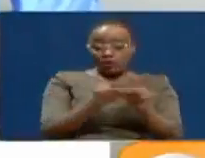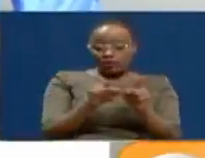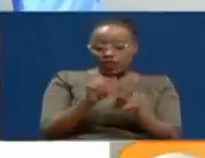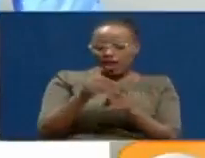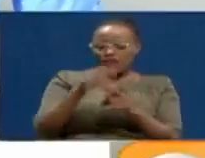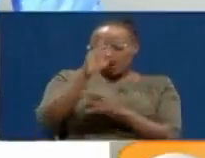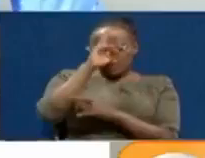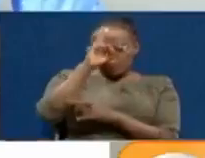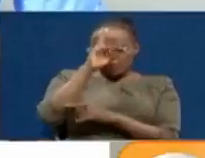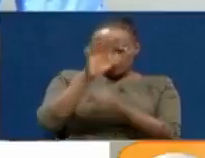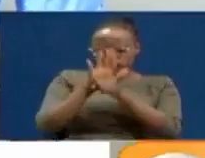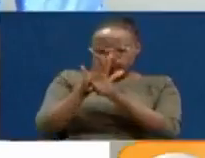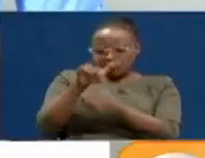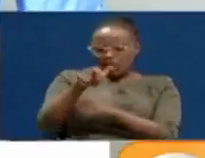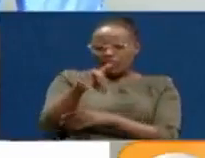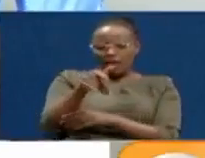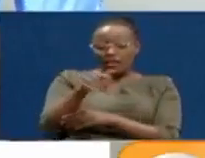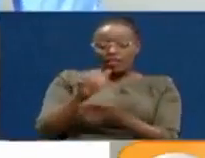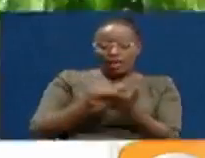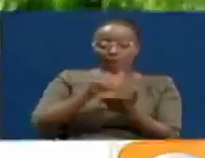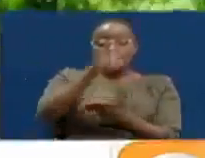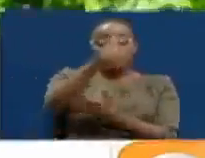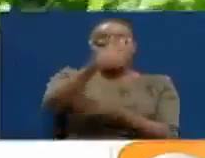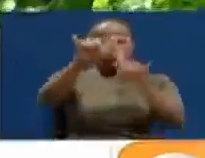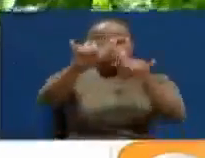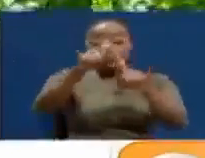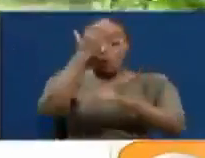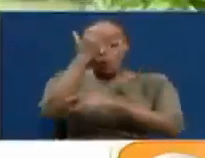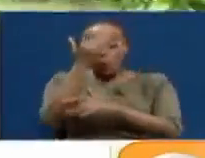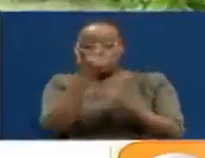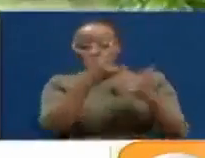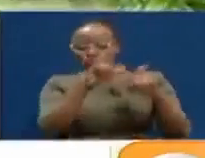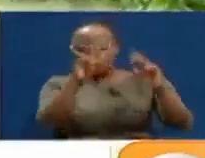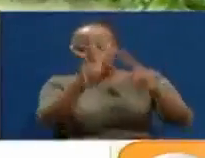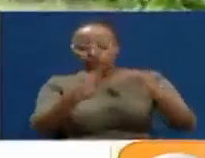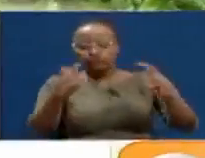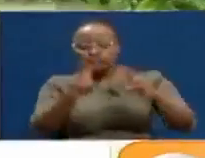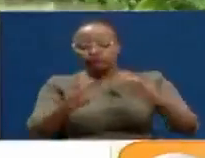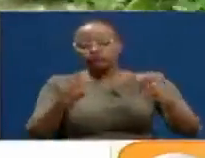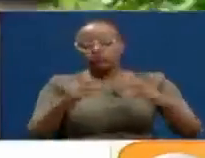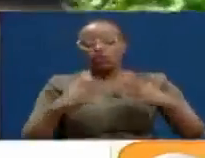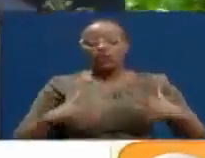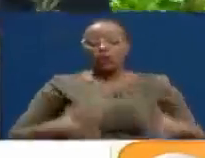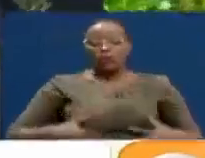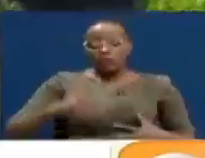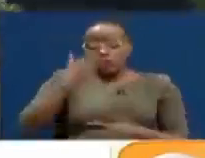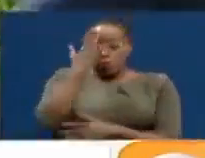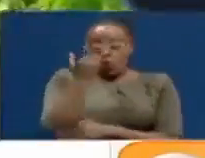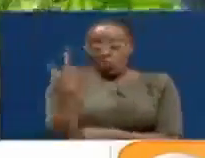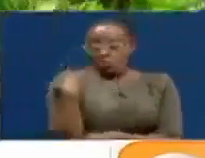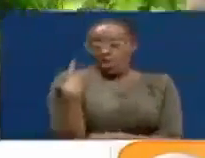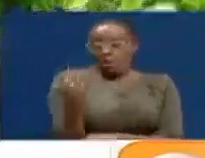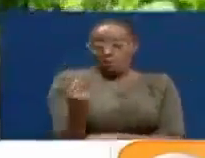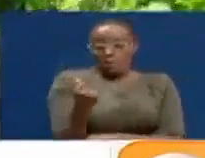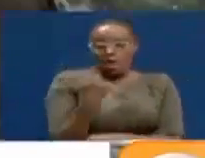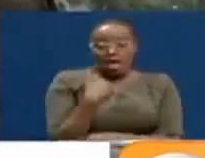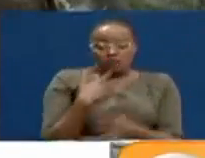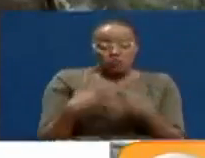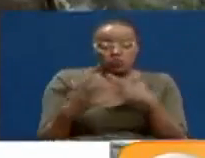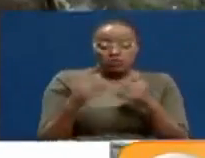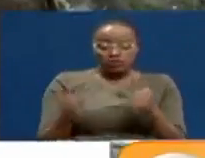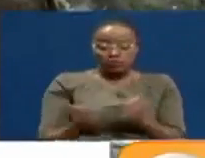contingent of police officers are permanently deployed here to engage in search and recovery of bodies following the latest turn of